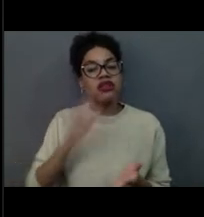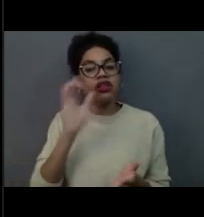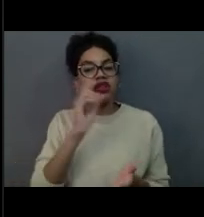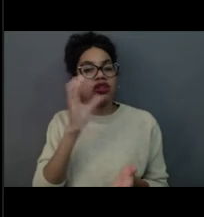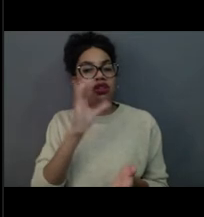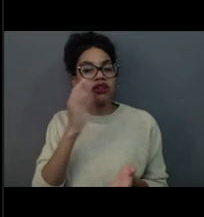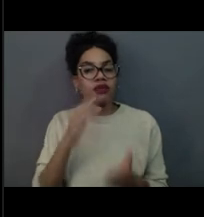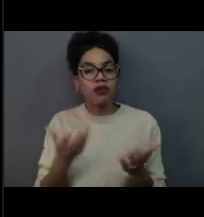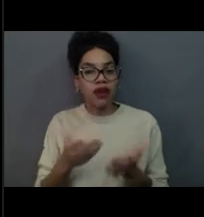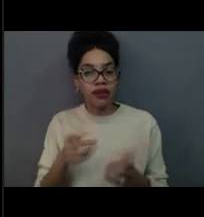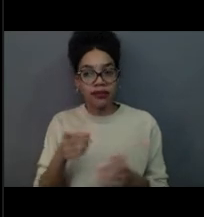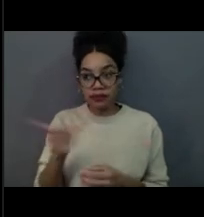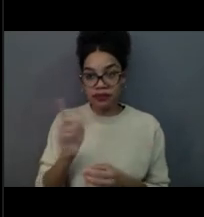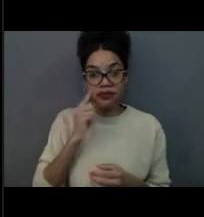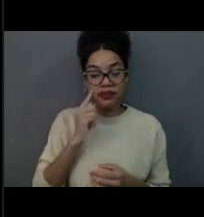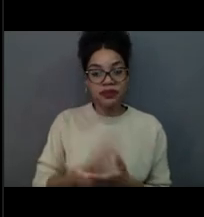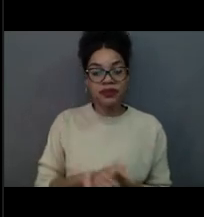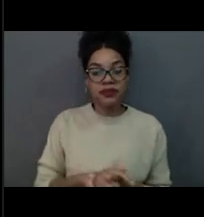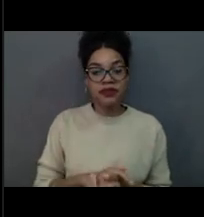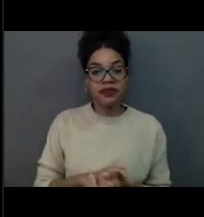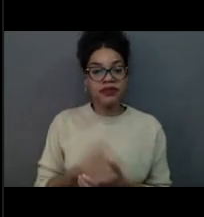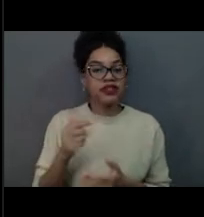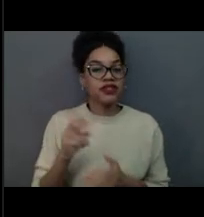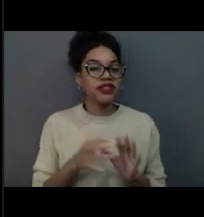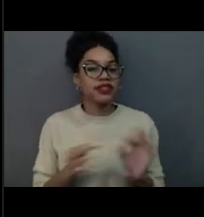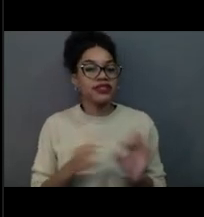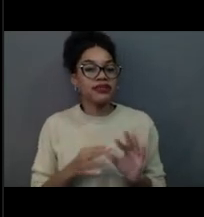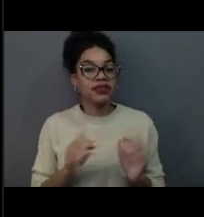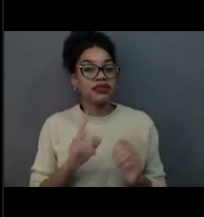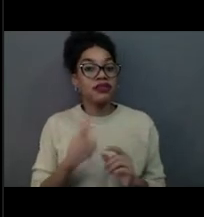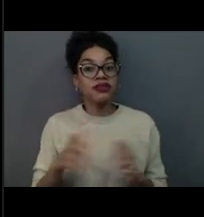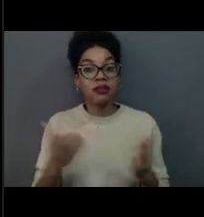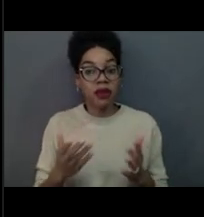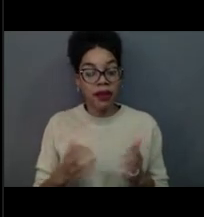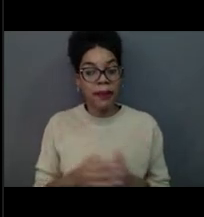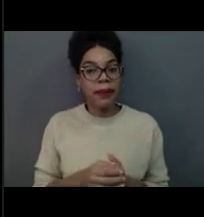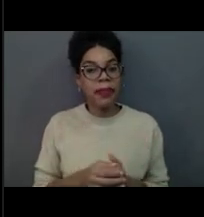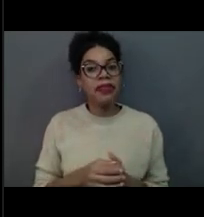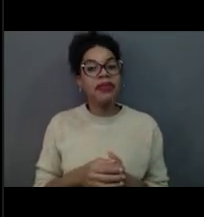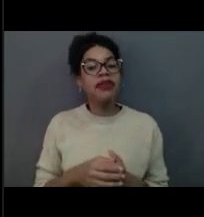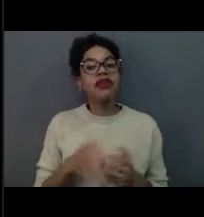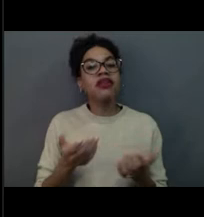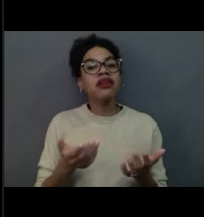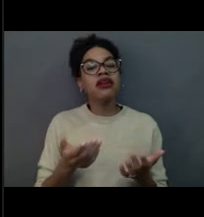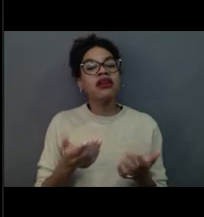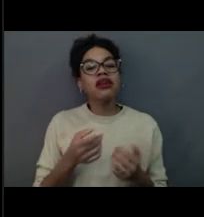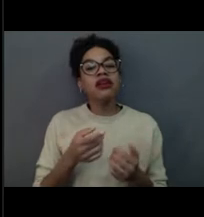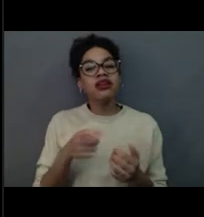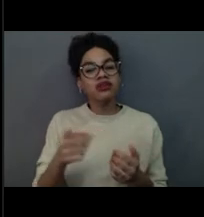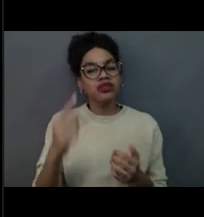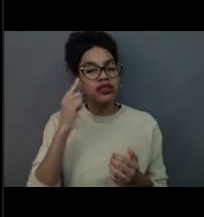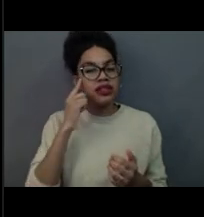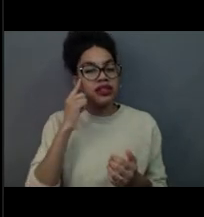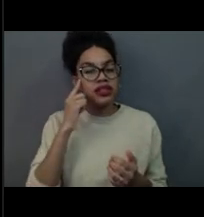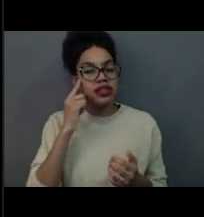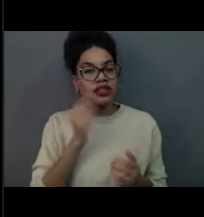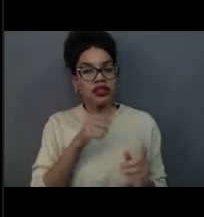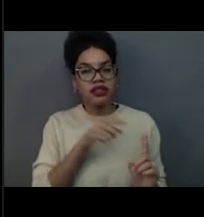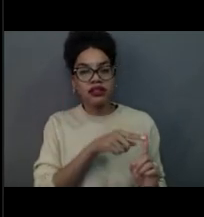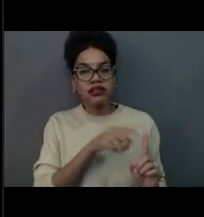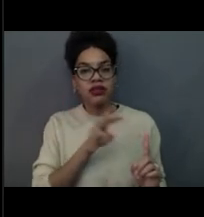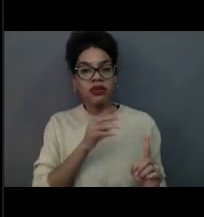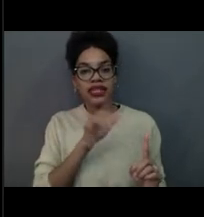Okay, so this is Grace from the chat box. So let me know, in answer to Whitney's question, what are things that you think Whitney or